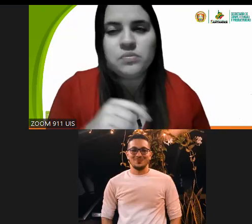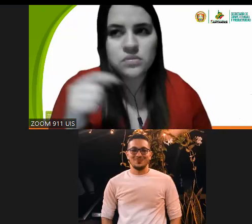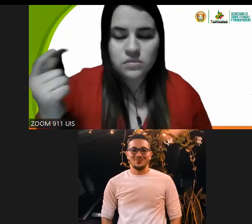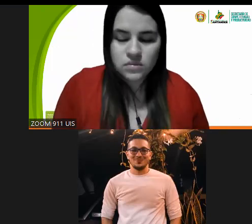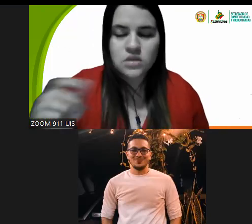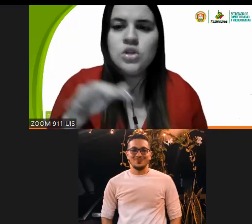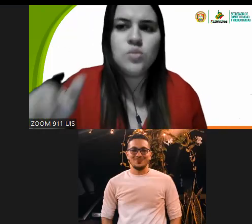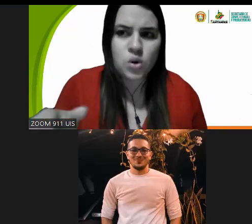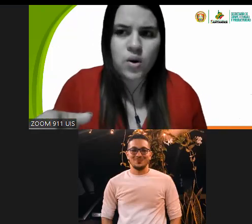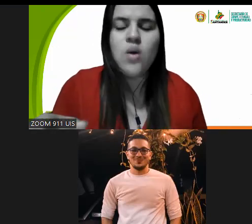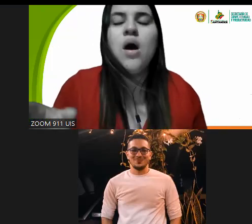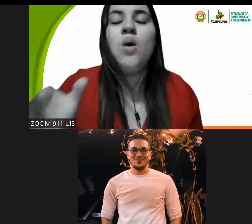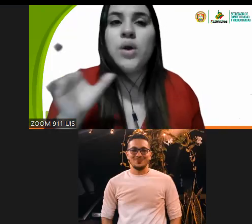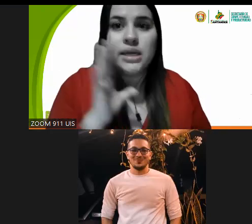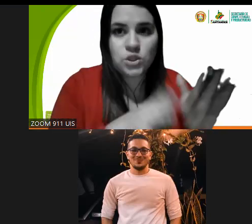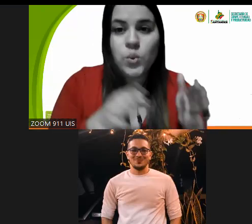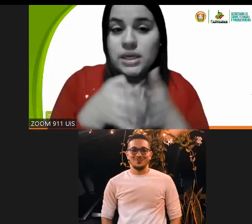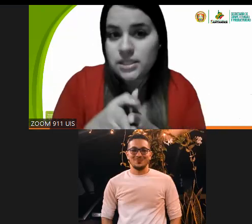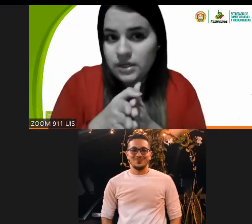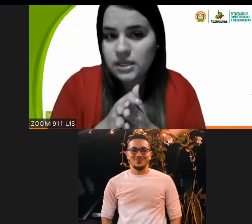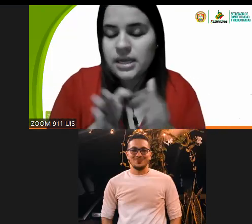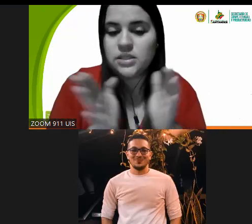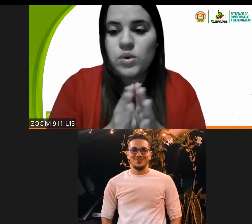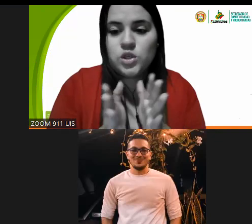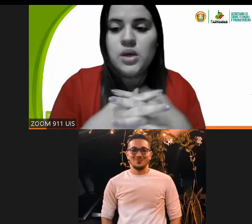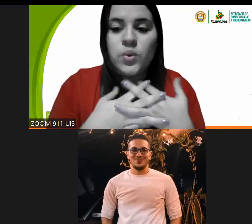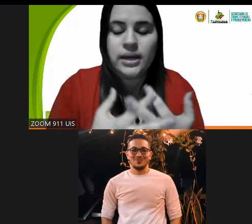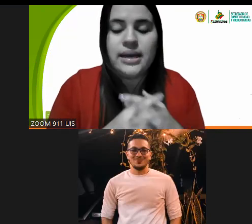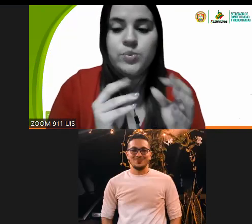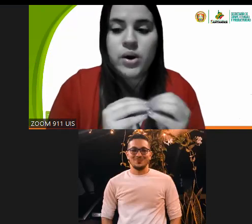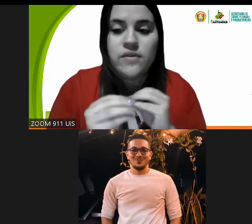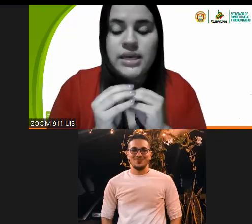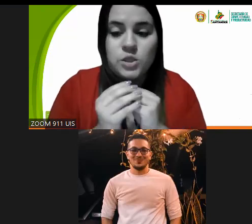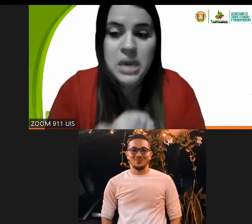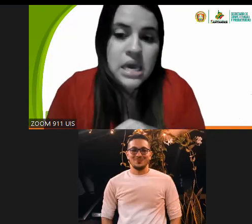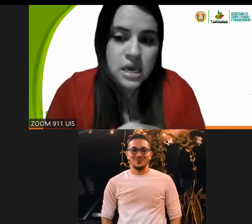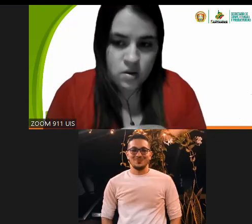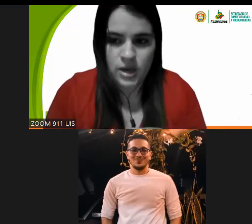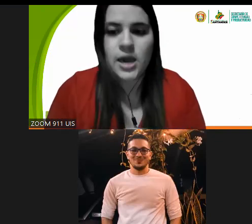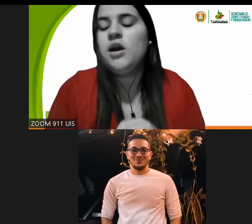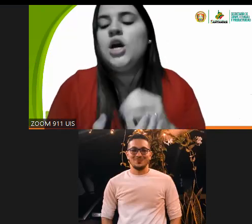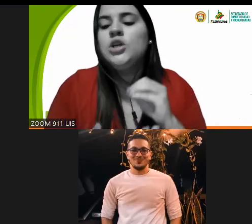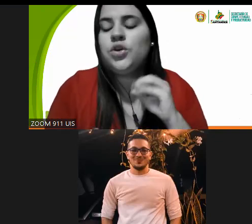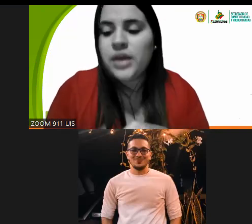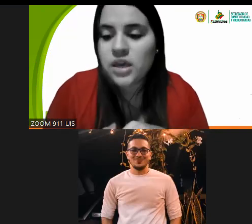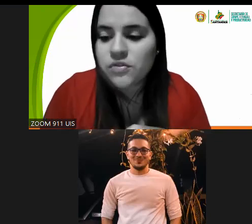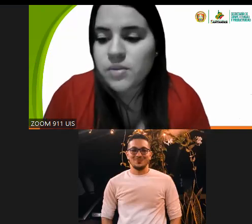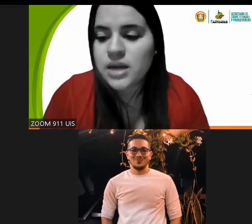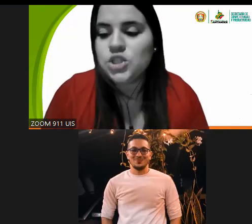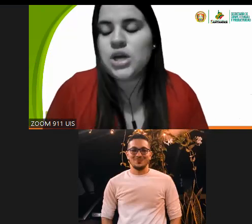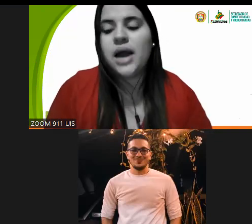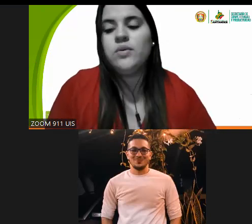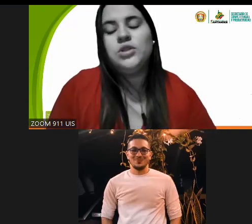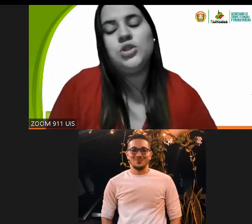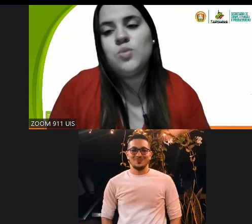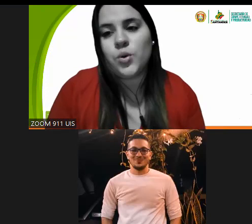exam. So tomorrow we're going to do one activity that is going to be graded as part of the speaking, okay? So thank you very